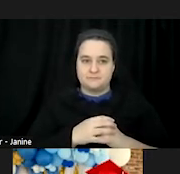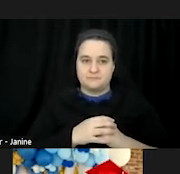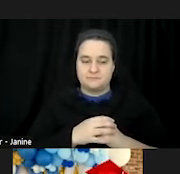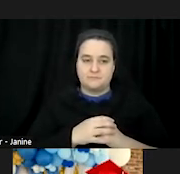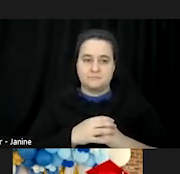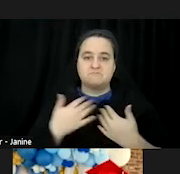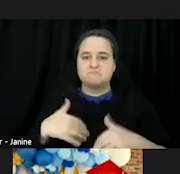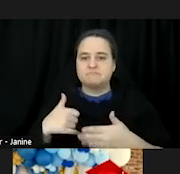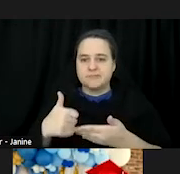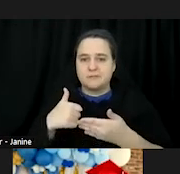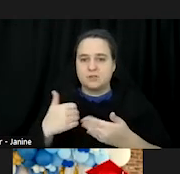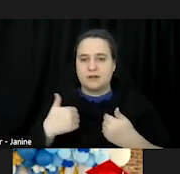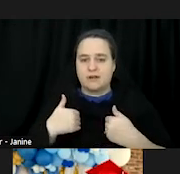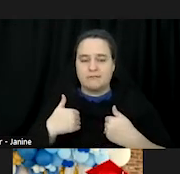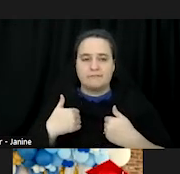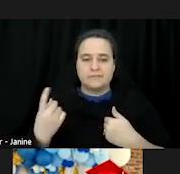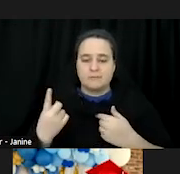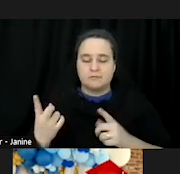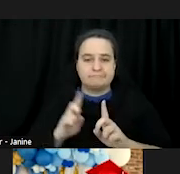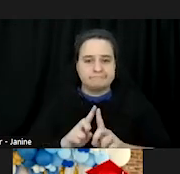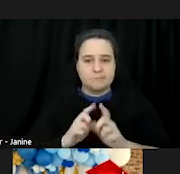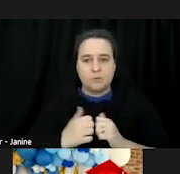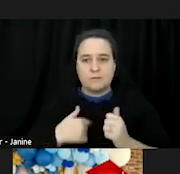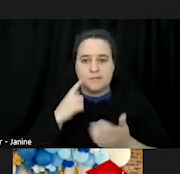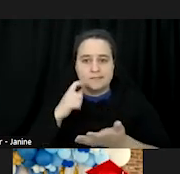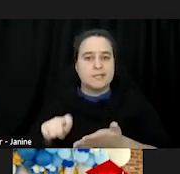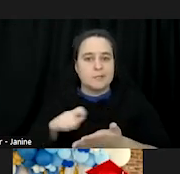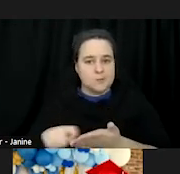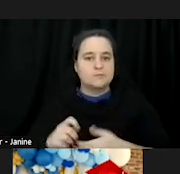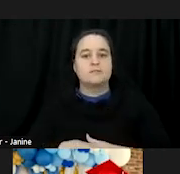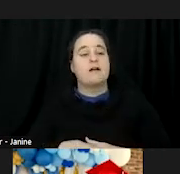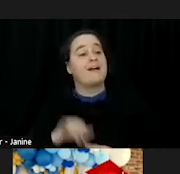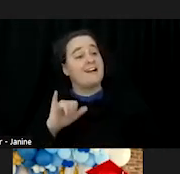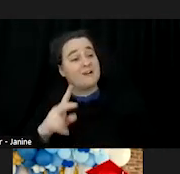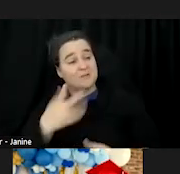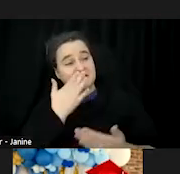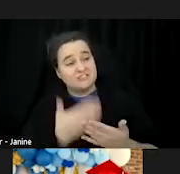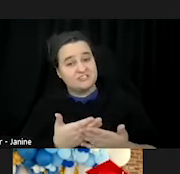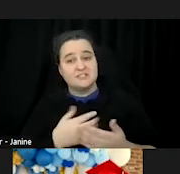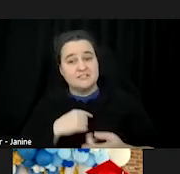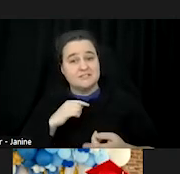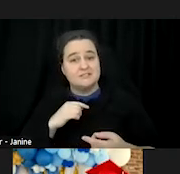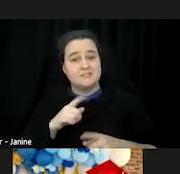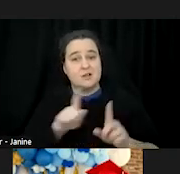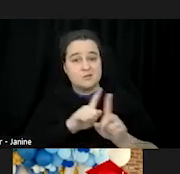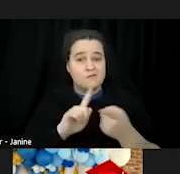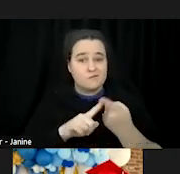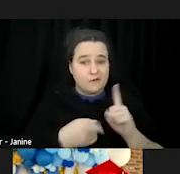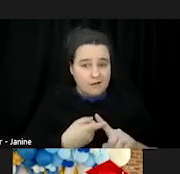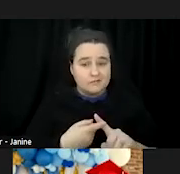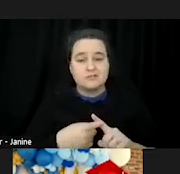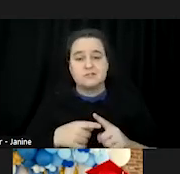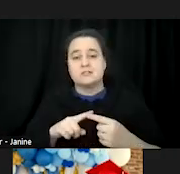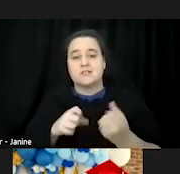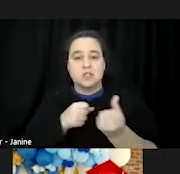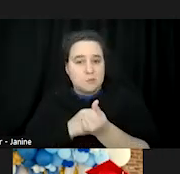me to take notes. Okay, good. So also friends and